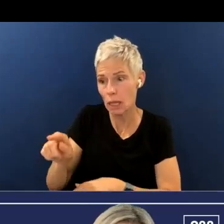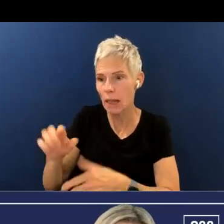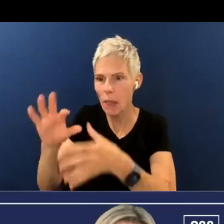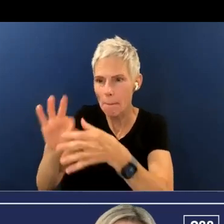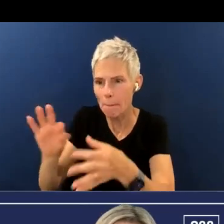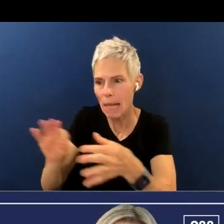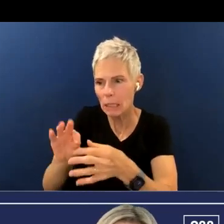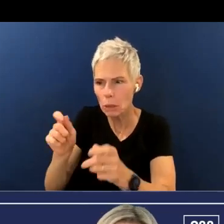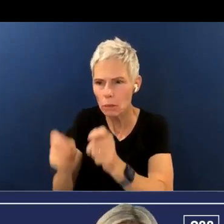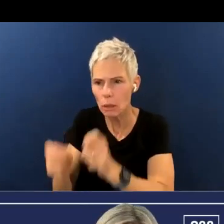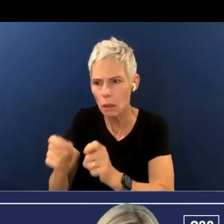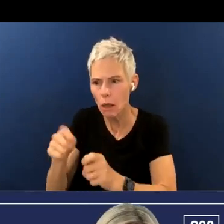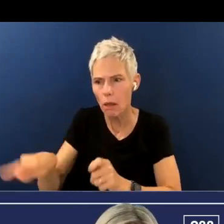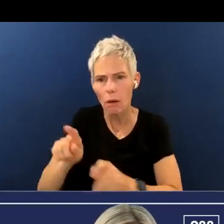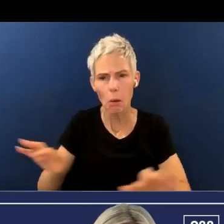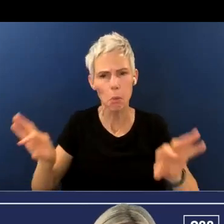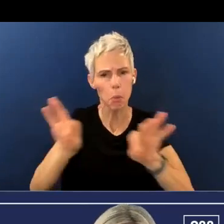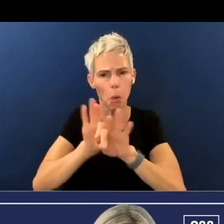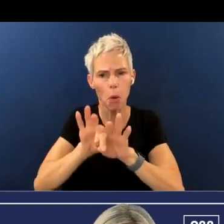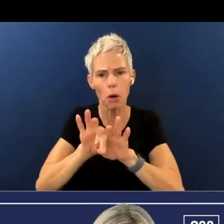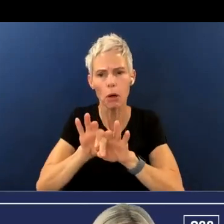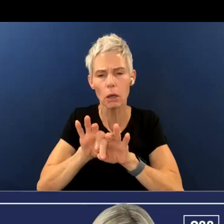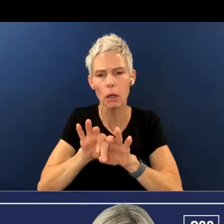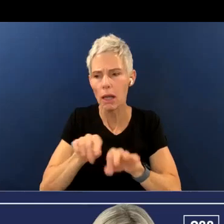I mean, they're the people we're trying to reach.